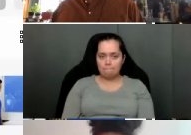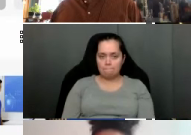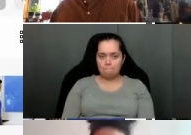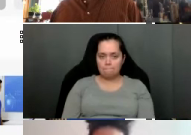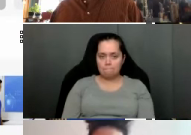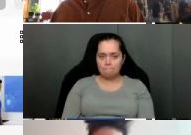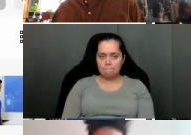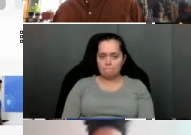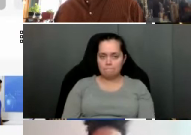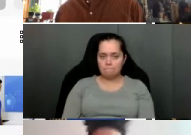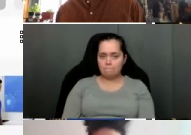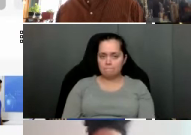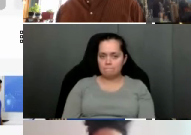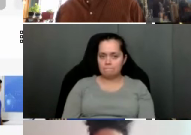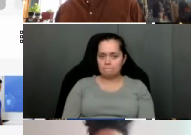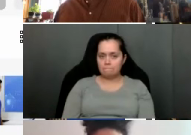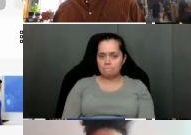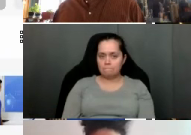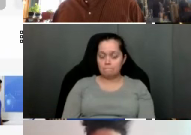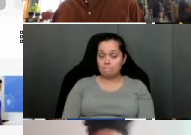Africa is in reality 14 times larger?